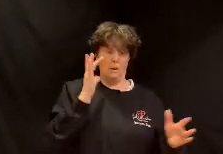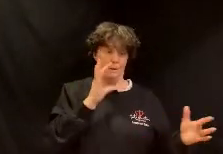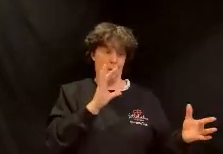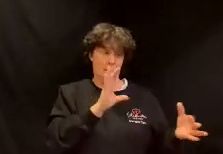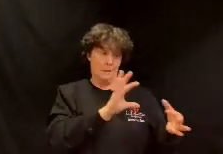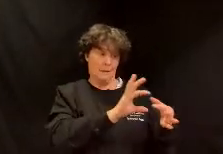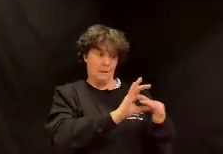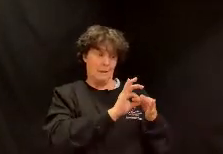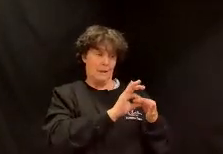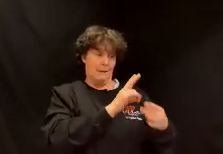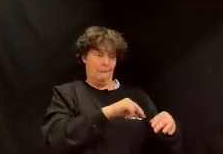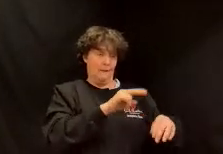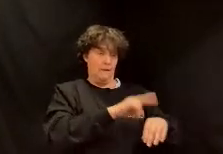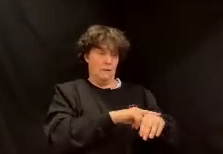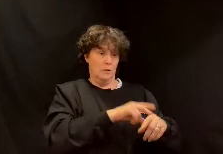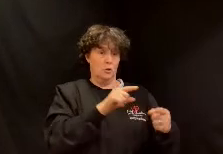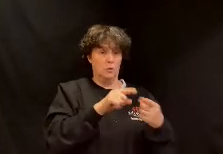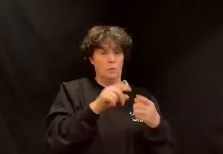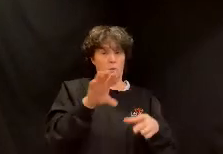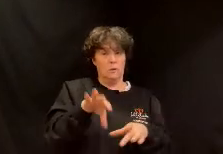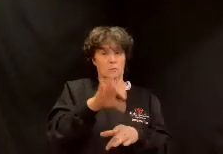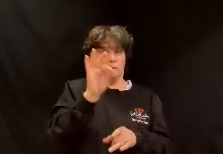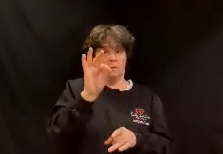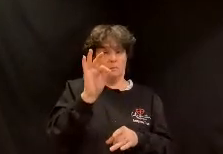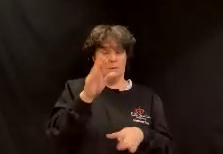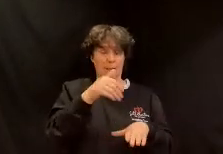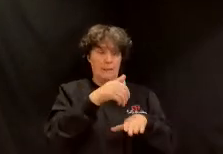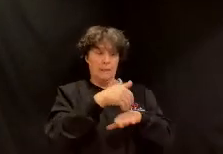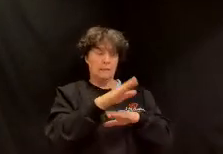the natural and the spiritual, He sent a Word.